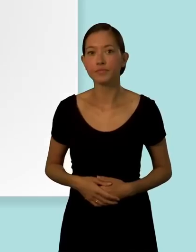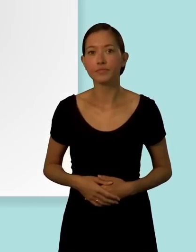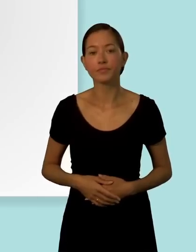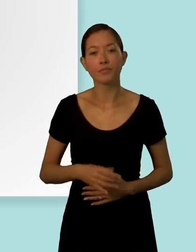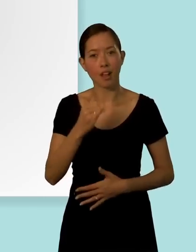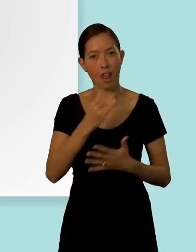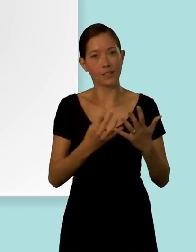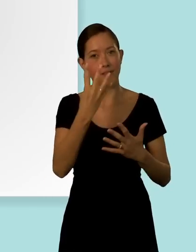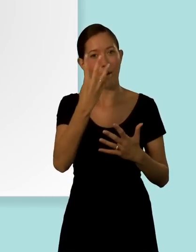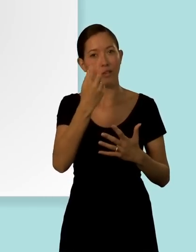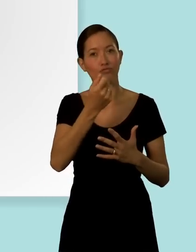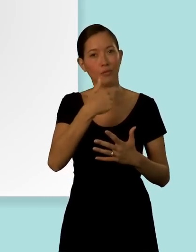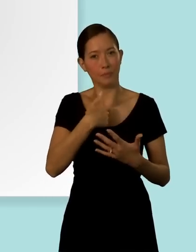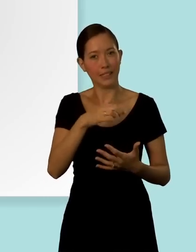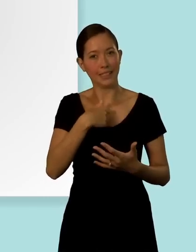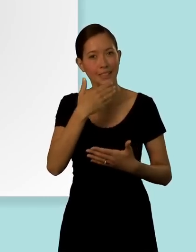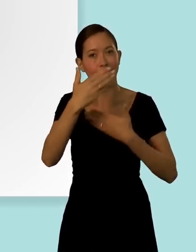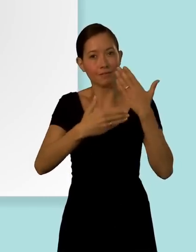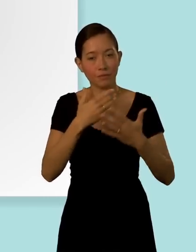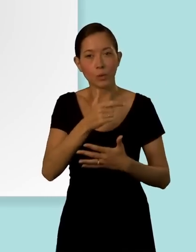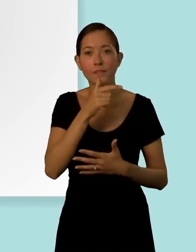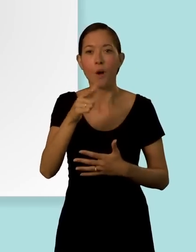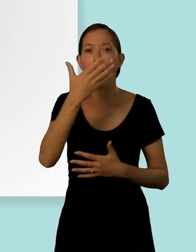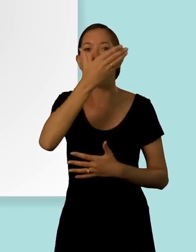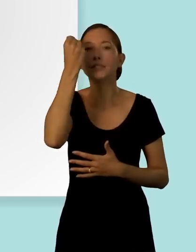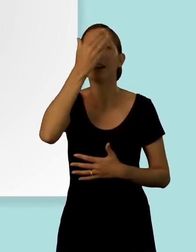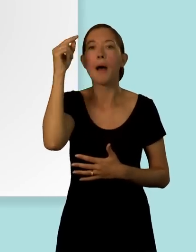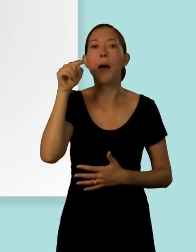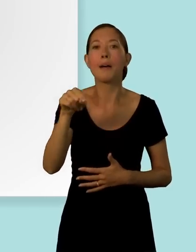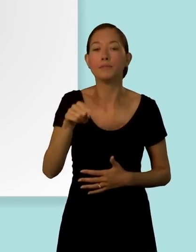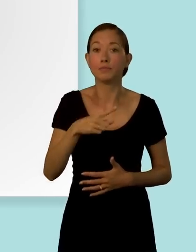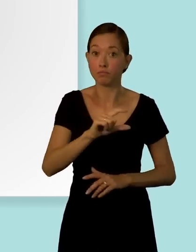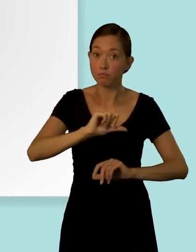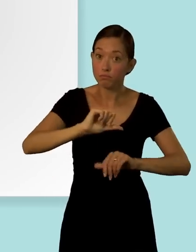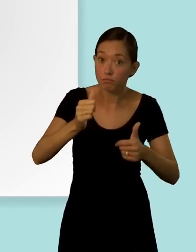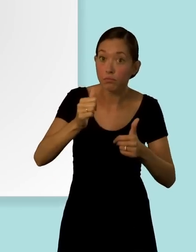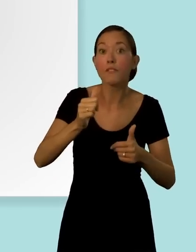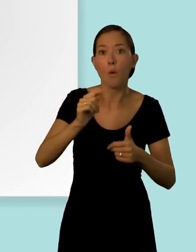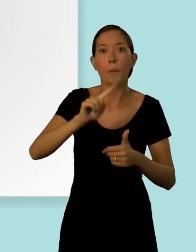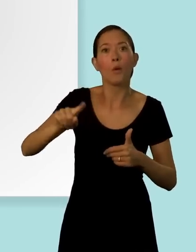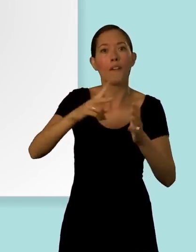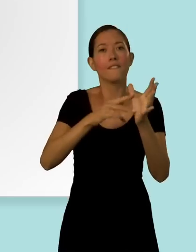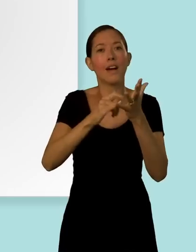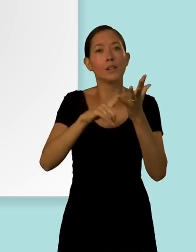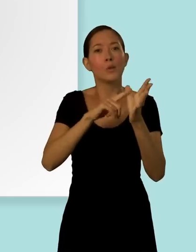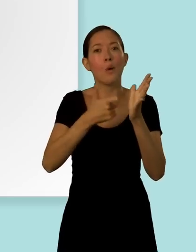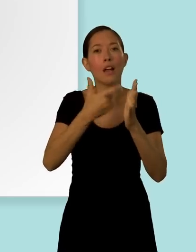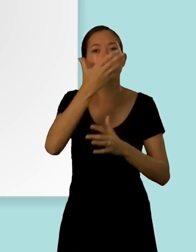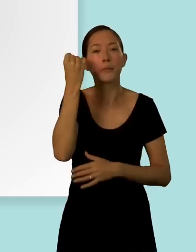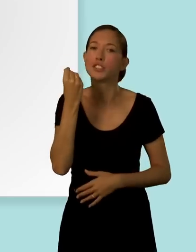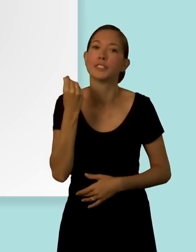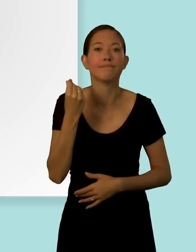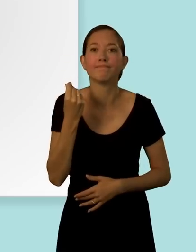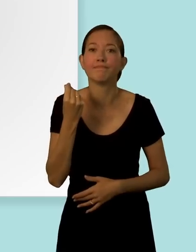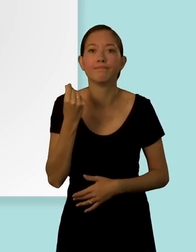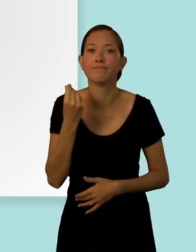The last 4 drugs I've just described that are used for Alzheimer's disease aren't effective for people with vascular dementia. They're only given